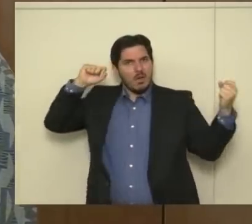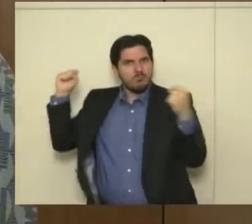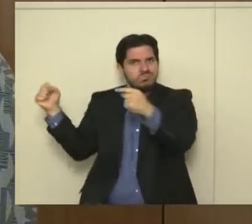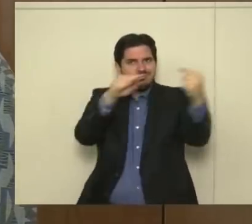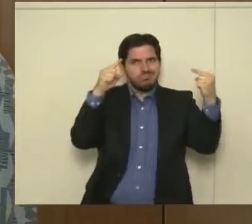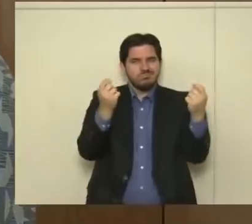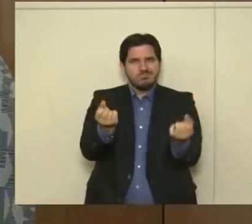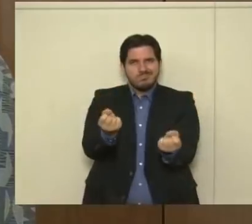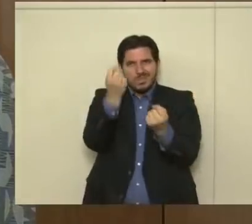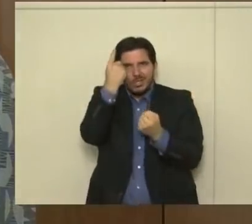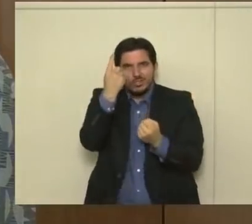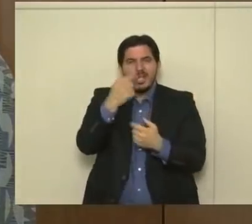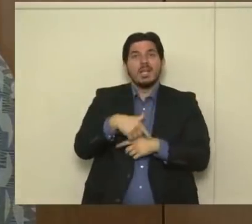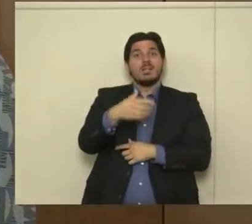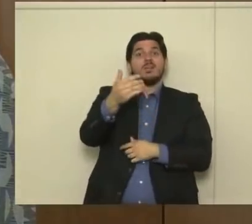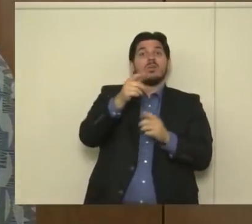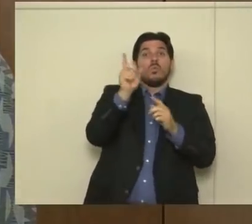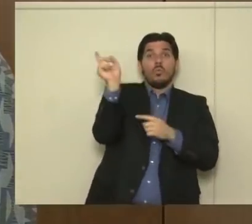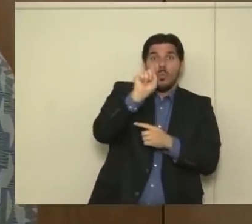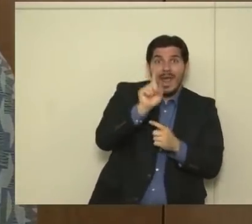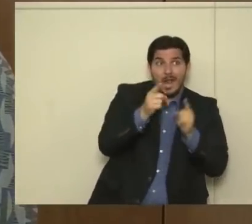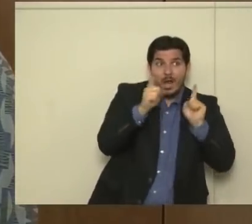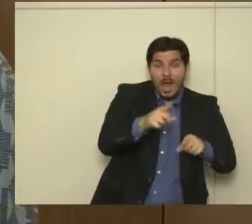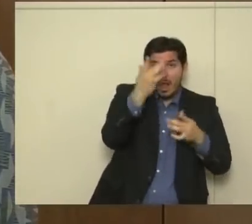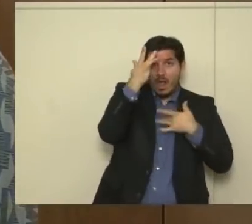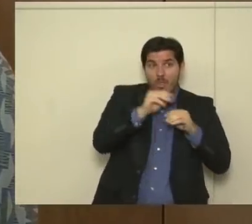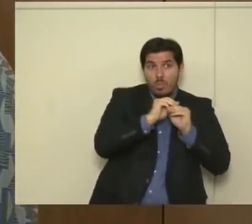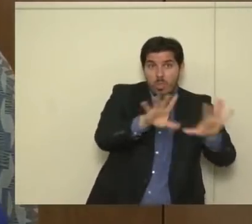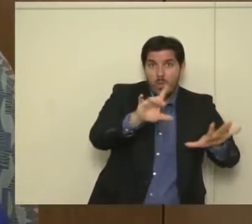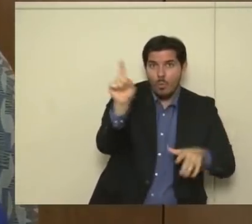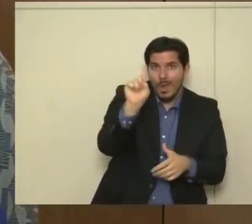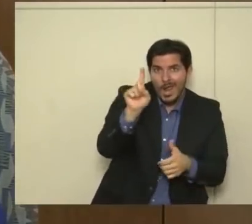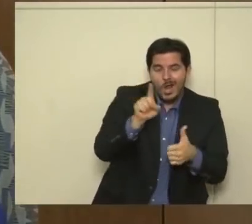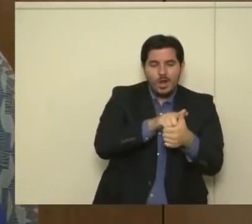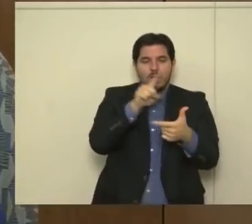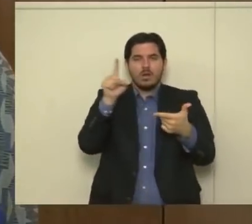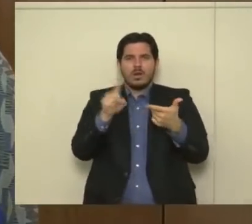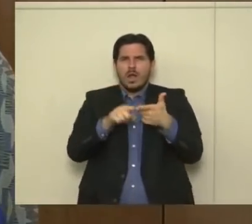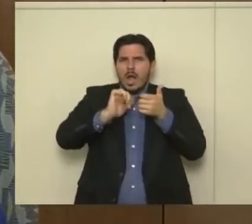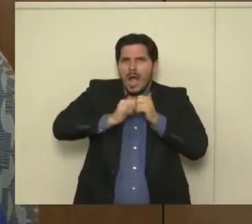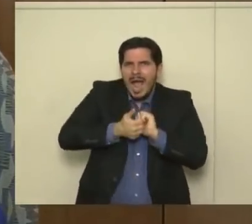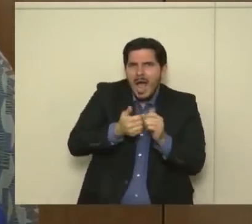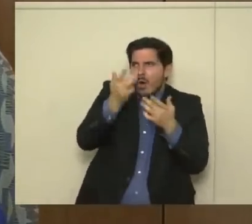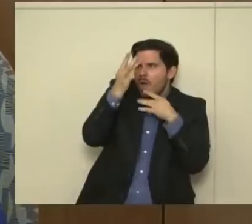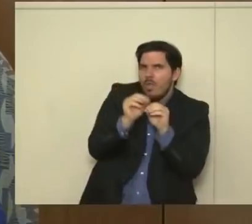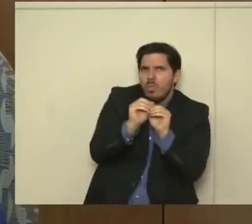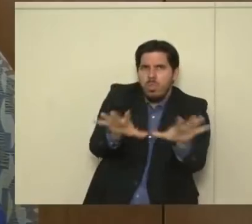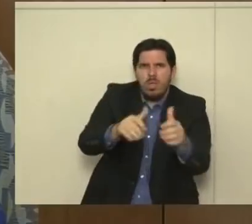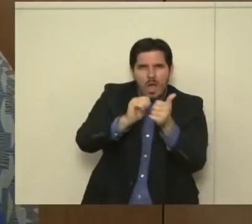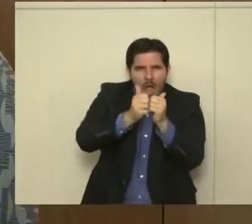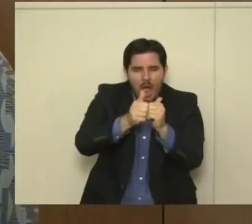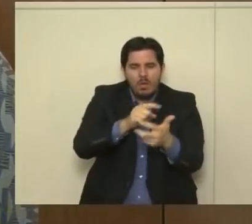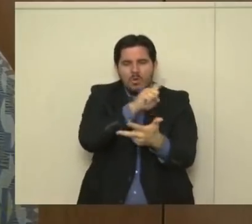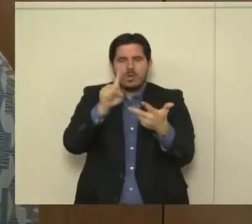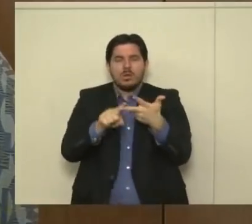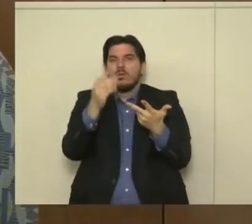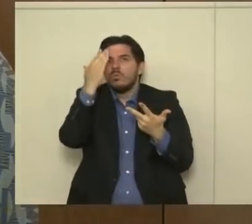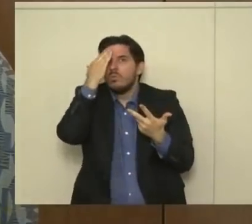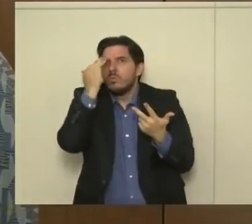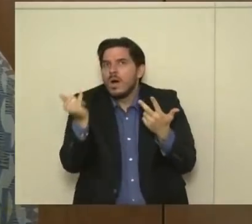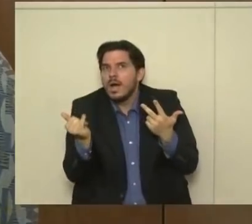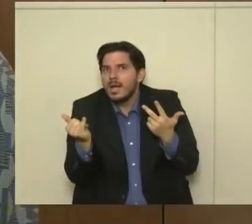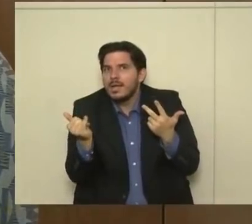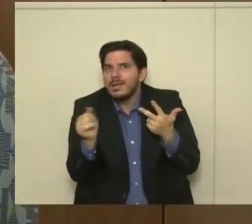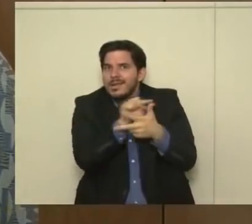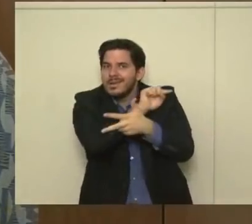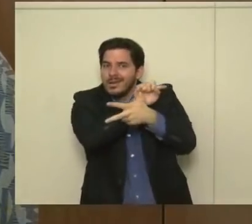it happening? Why is it happening? And that's how we're going to do well through the winter until we get a vaccine. So I just